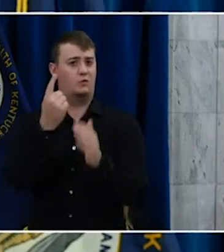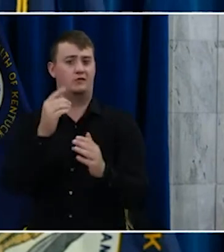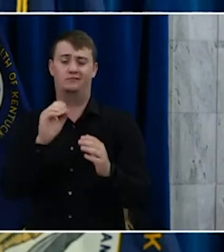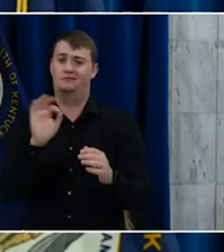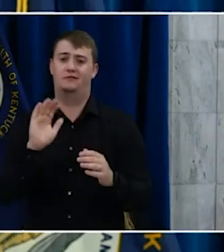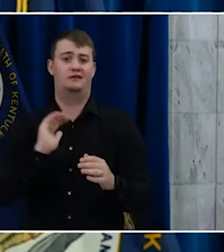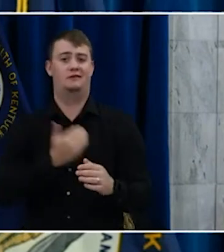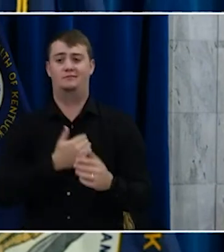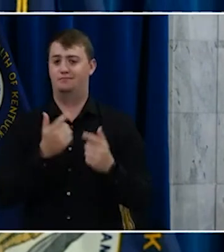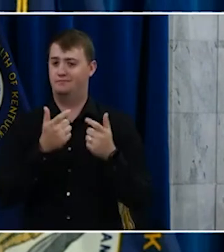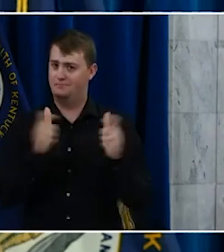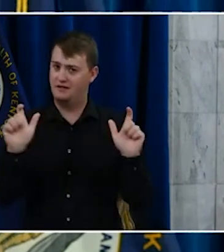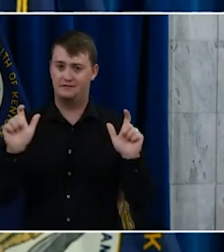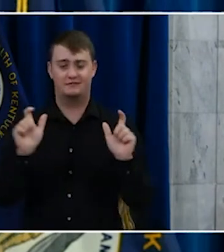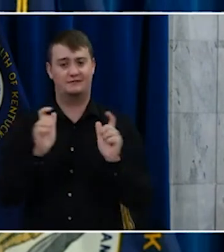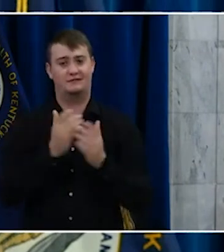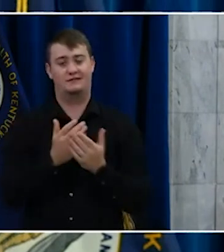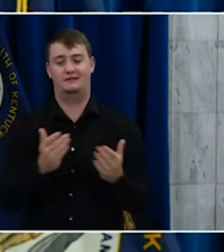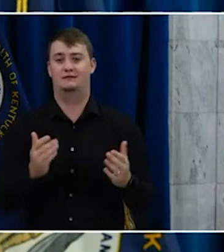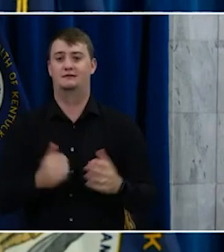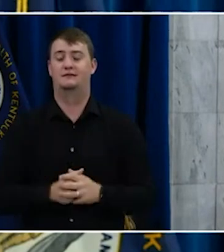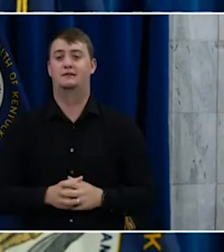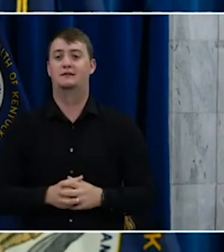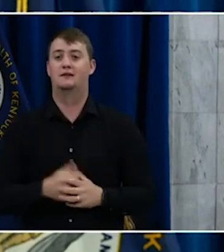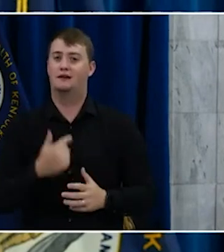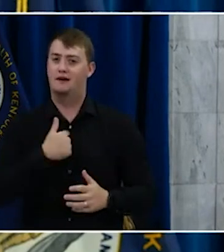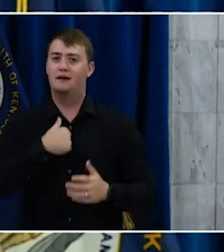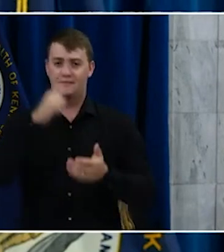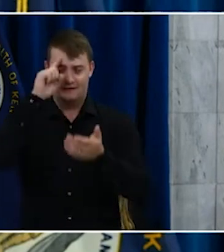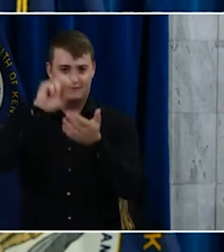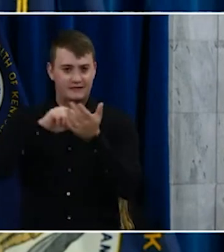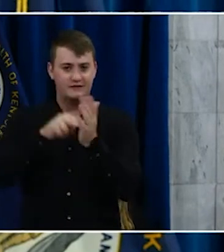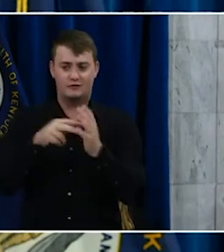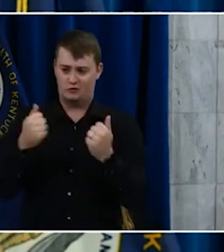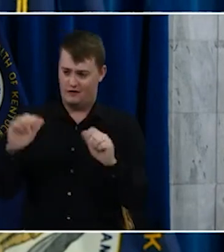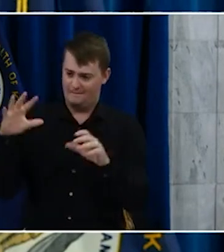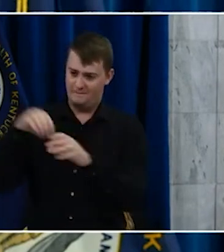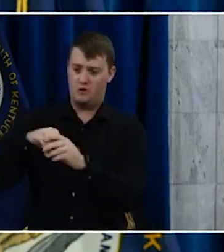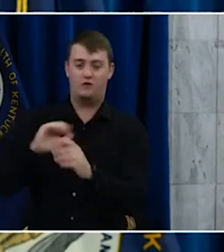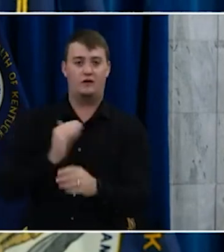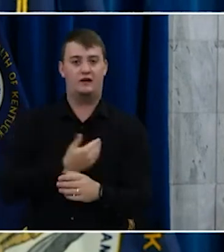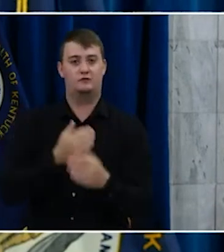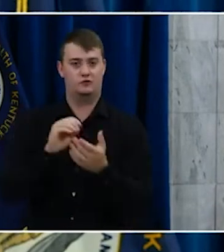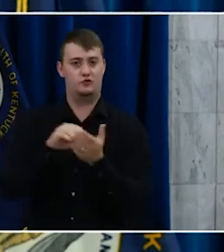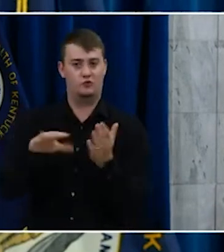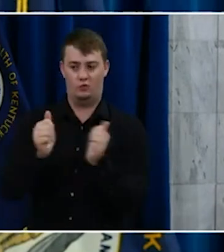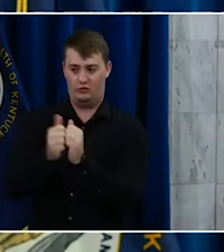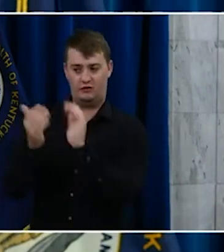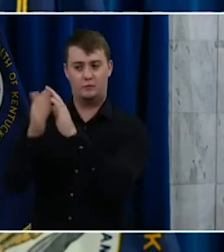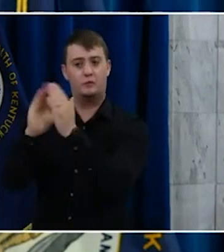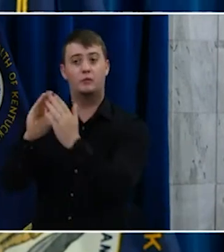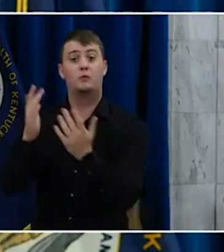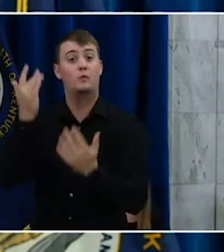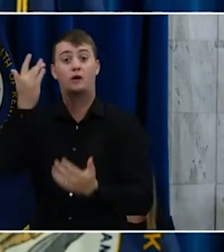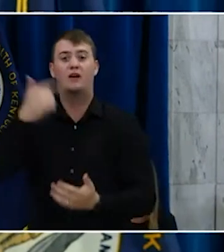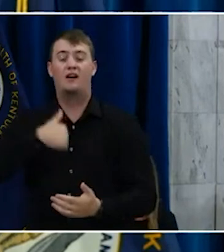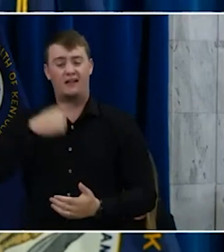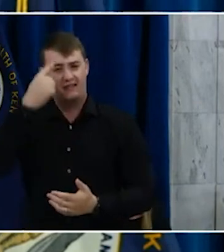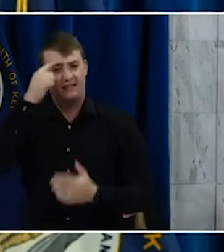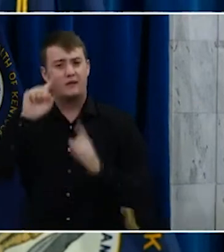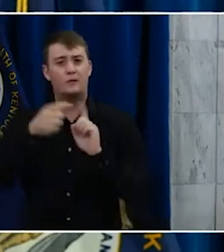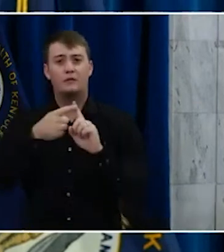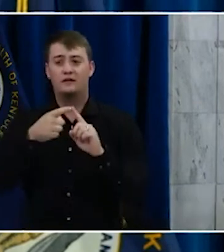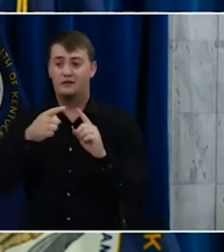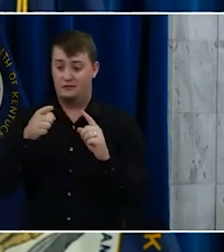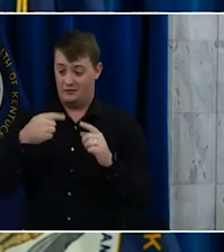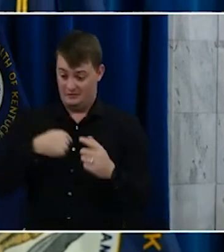greatest assets. I intentionally involve my students in our community because I think that when you come from a